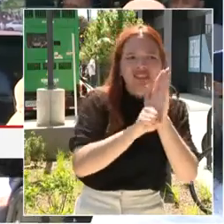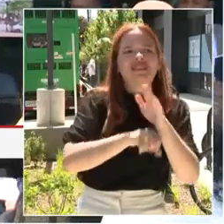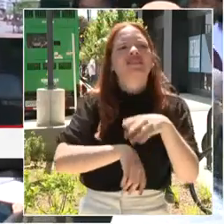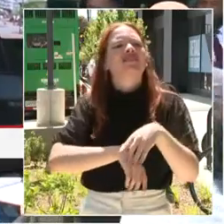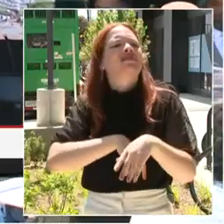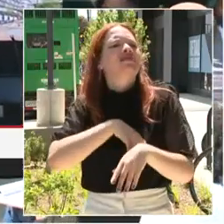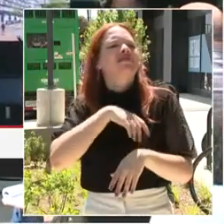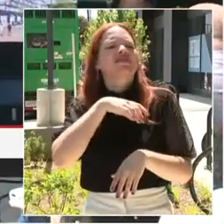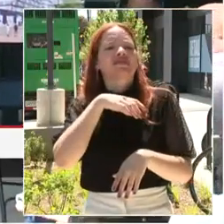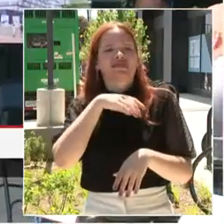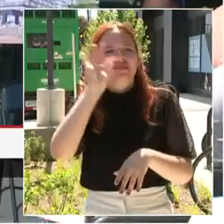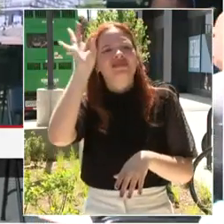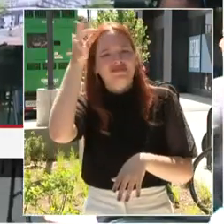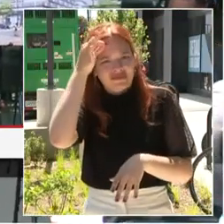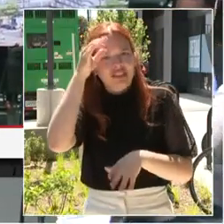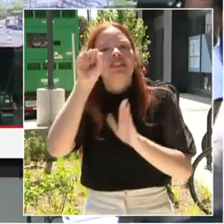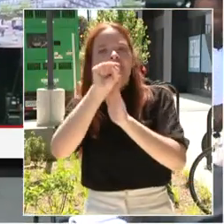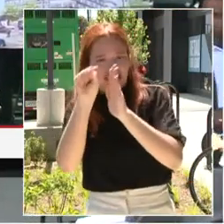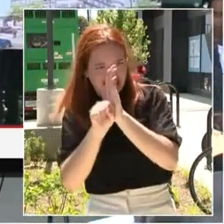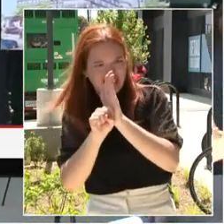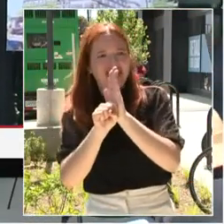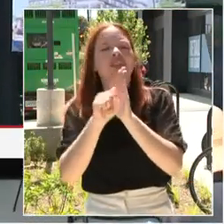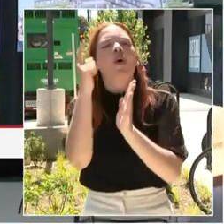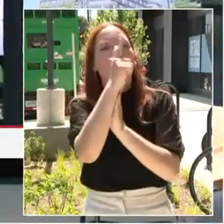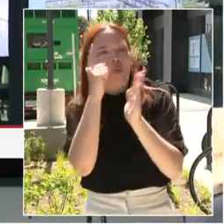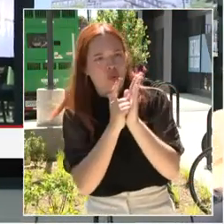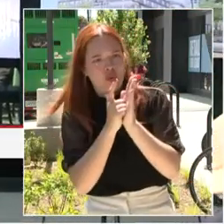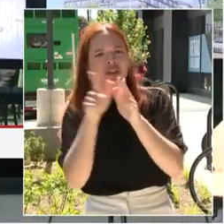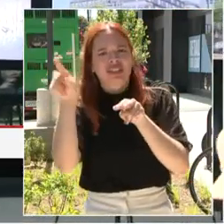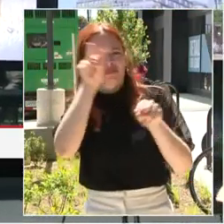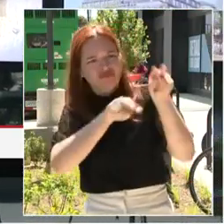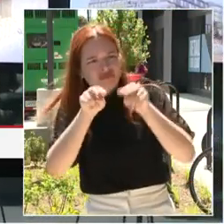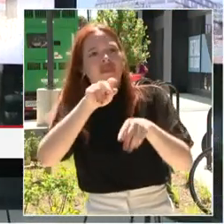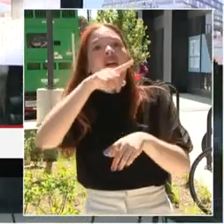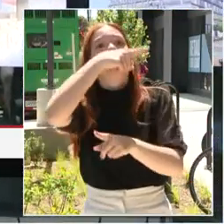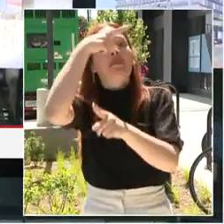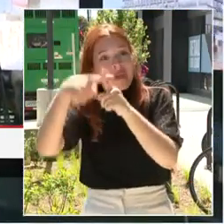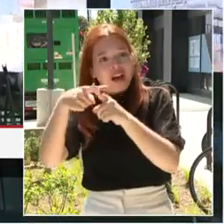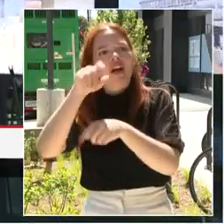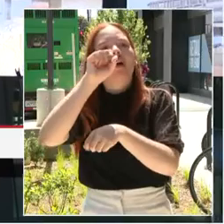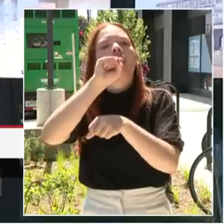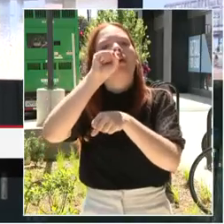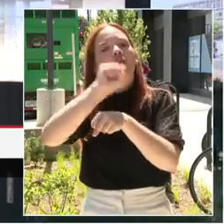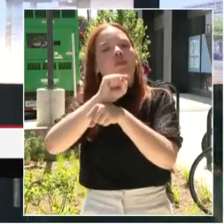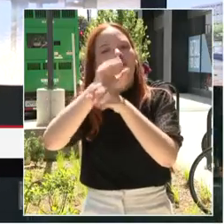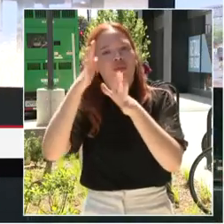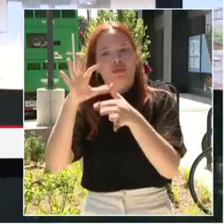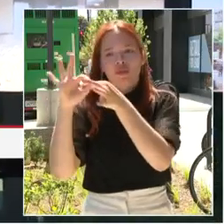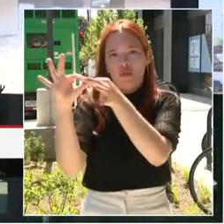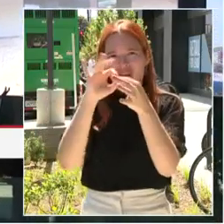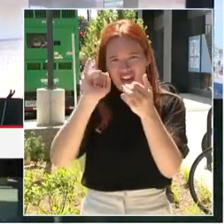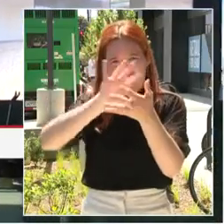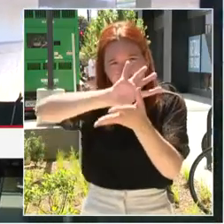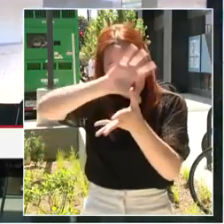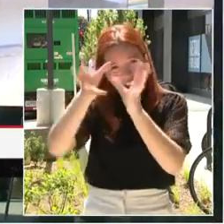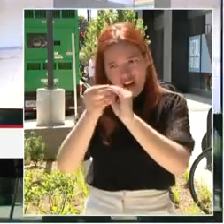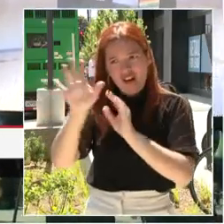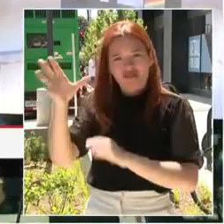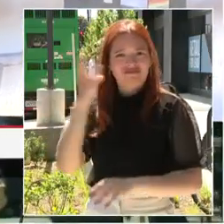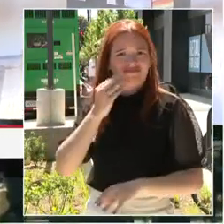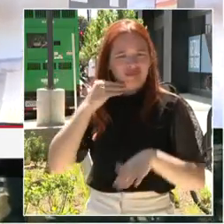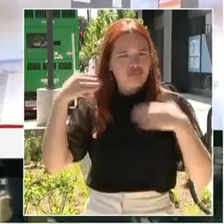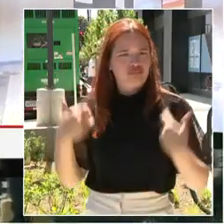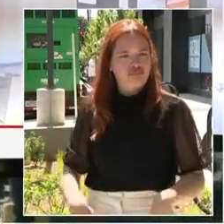federal and state employment laws, and employee relations. So I wanted to welcome him as a new member of